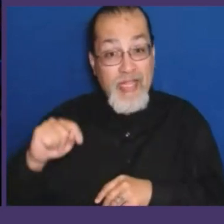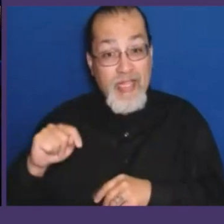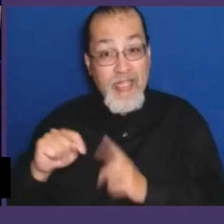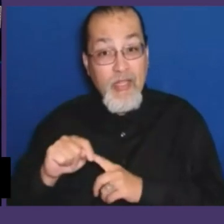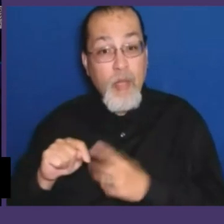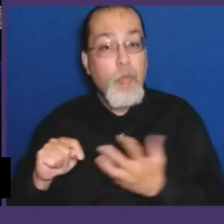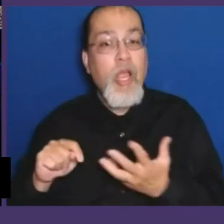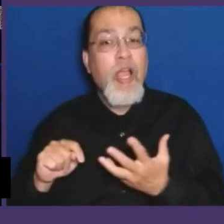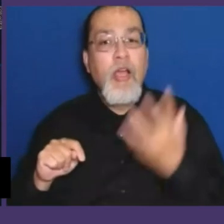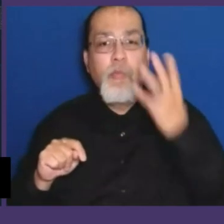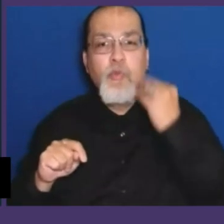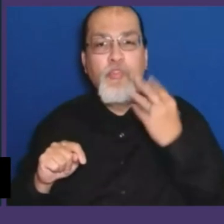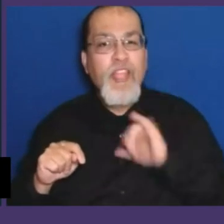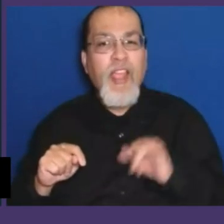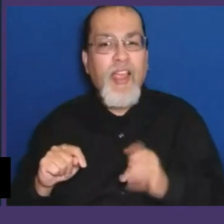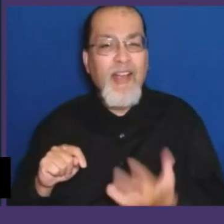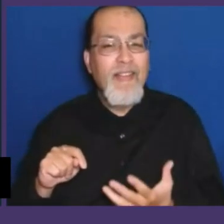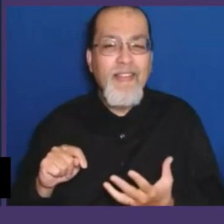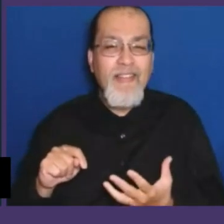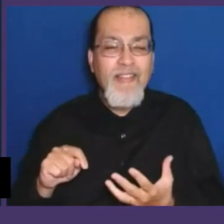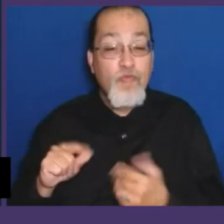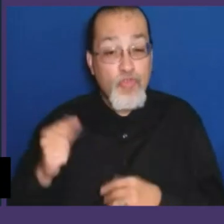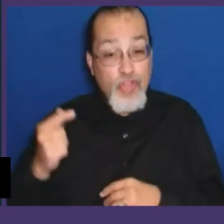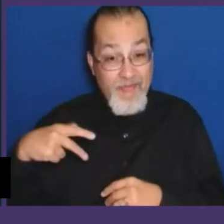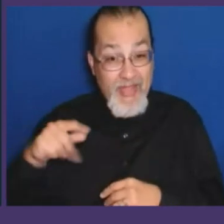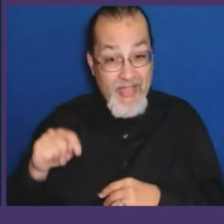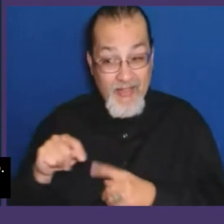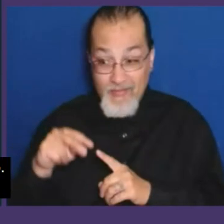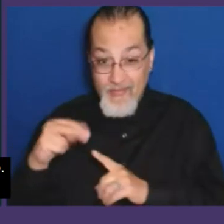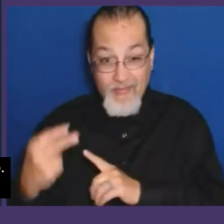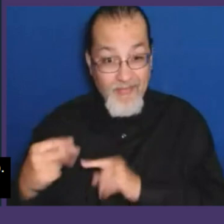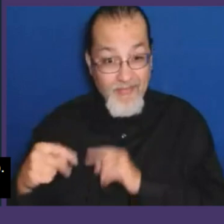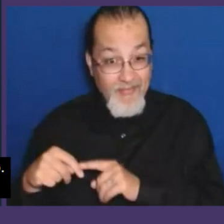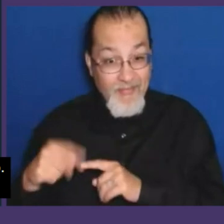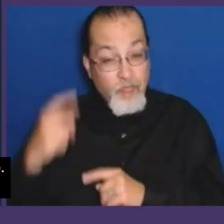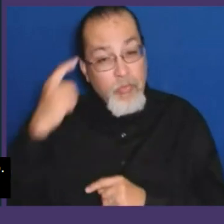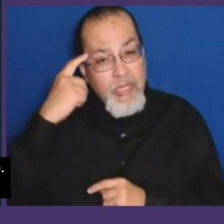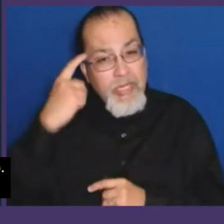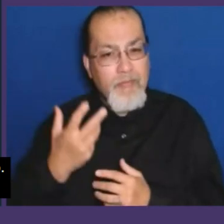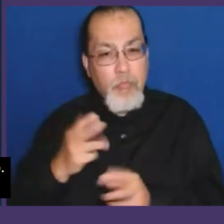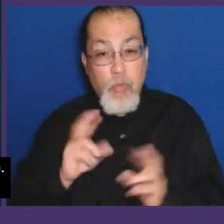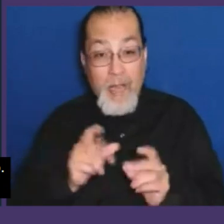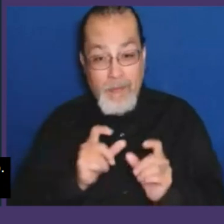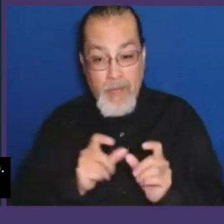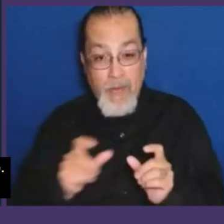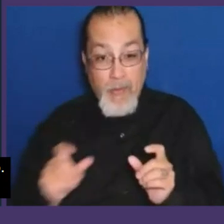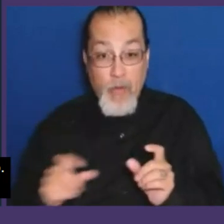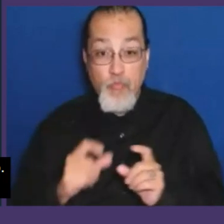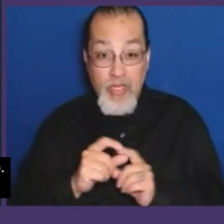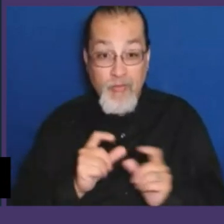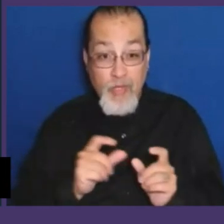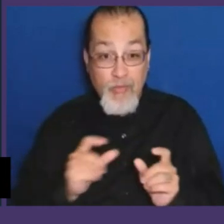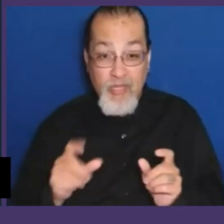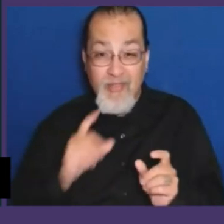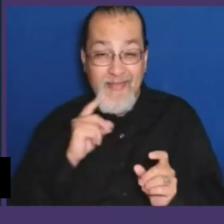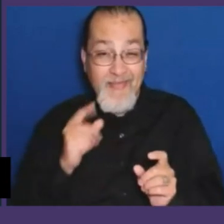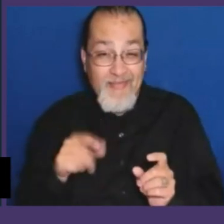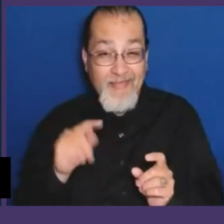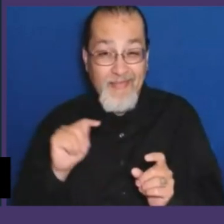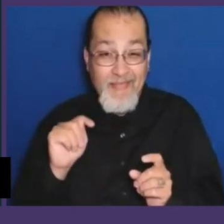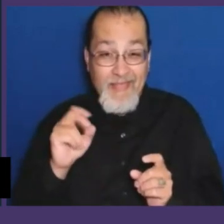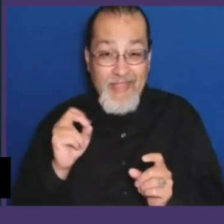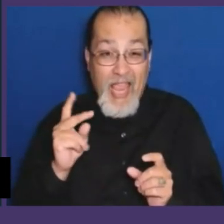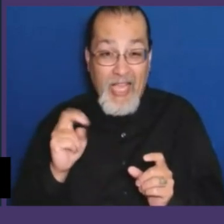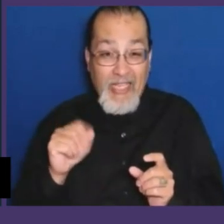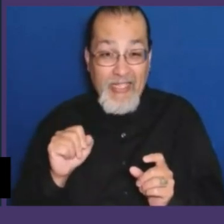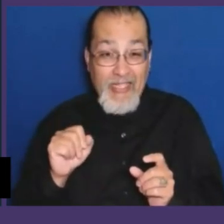tokens. So a GPT, when it's reading or generating these tokens, it just goes chunk, chunk, chunk, chunk, chunk. And each chunk is roughly the